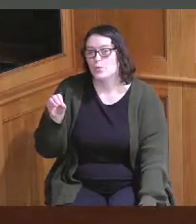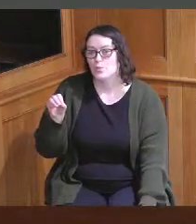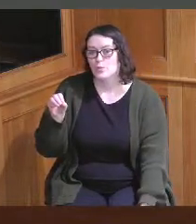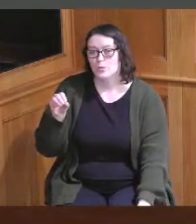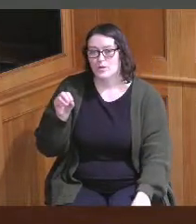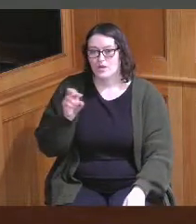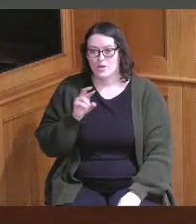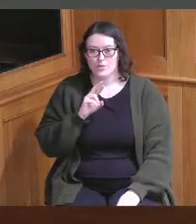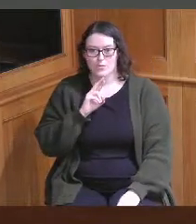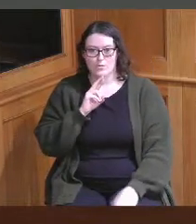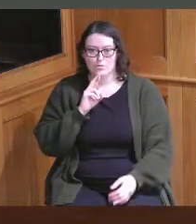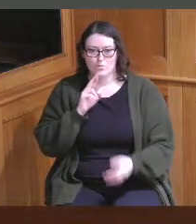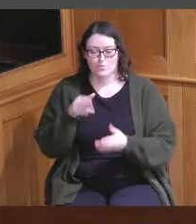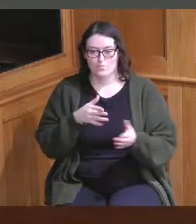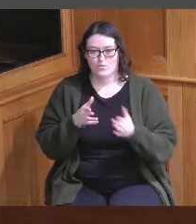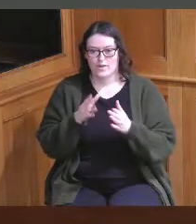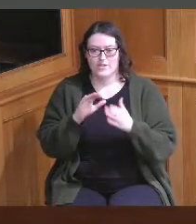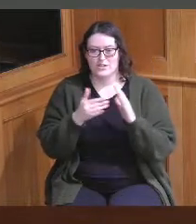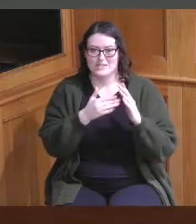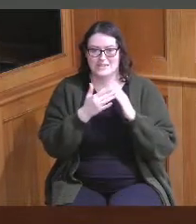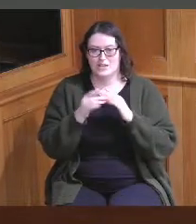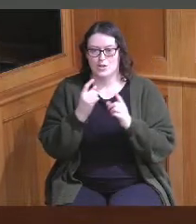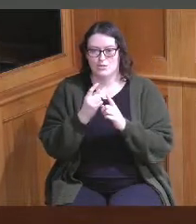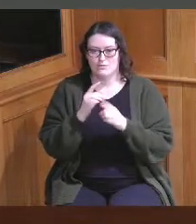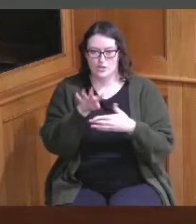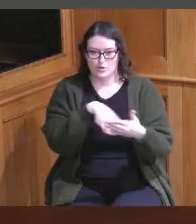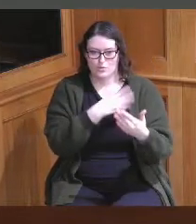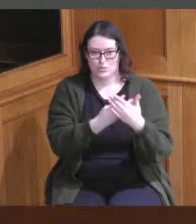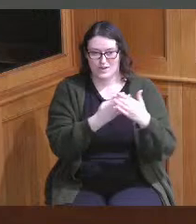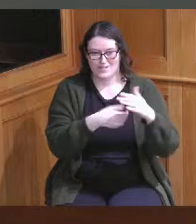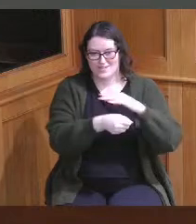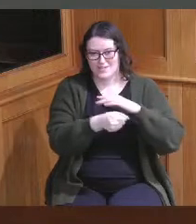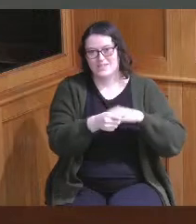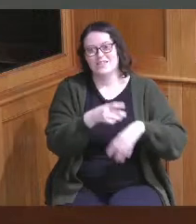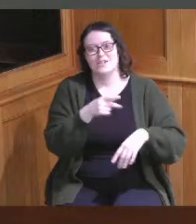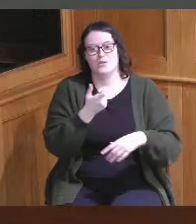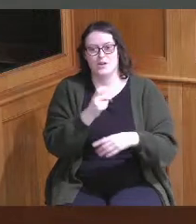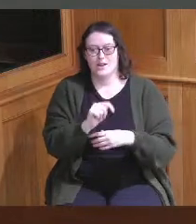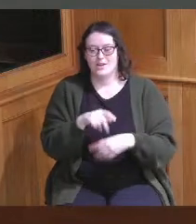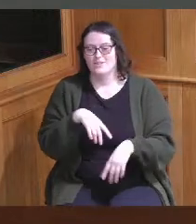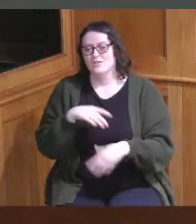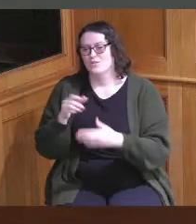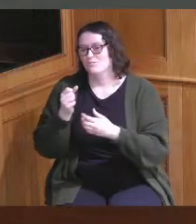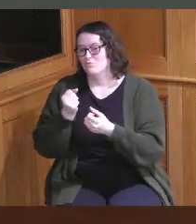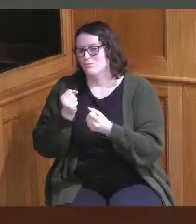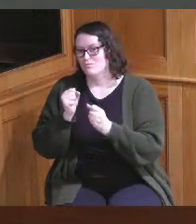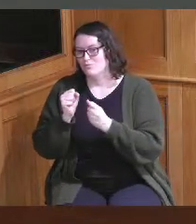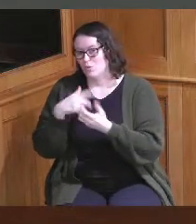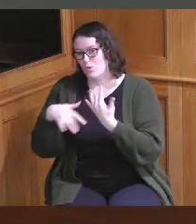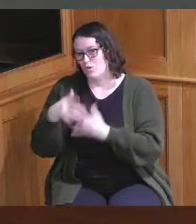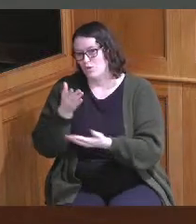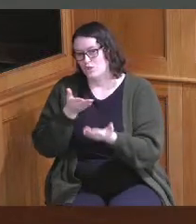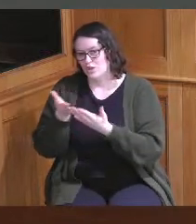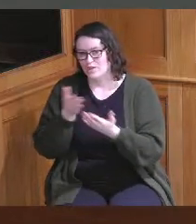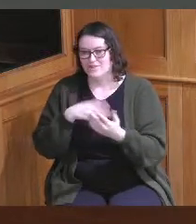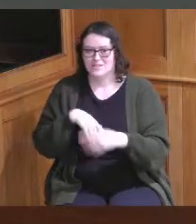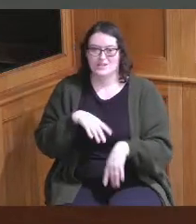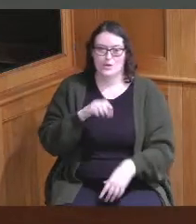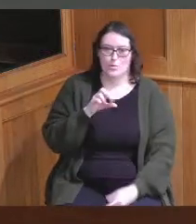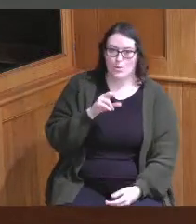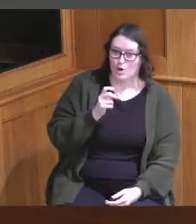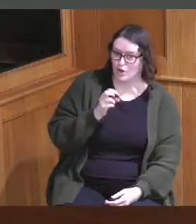River City Correction Facility grants, planning and development, social services and justice programs, non-departmentals, and the coroner's